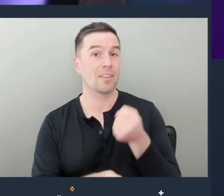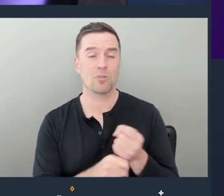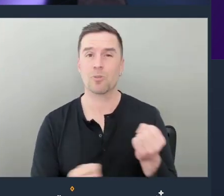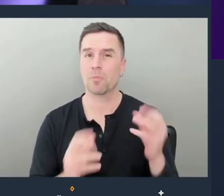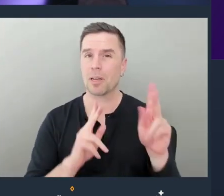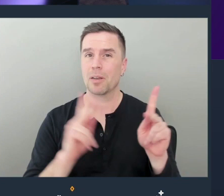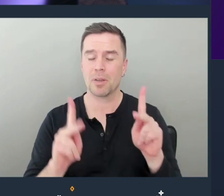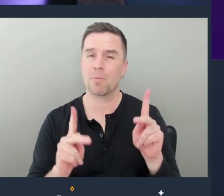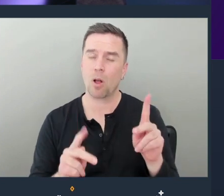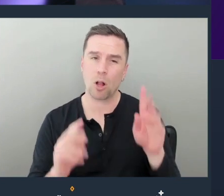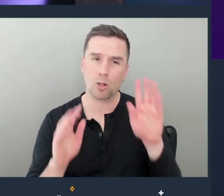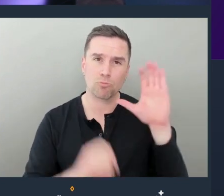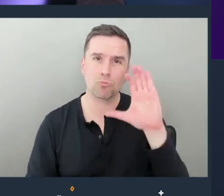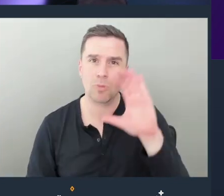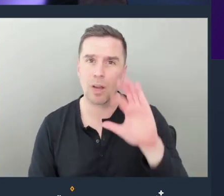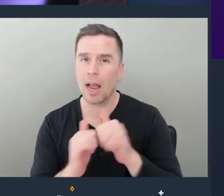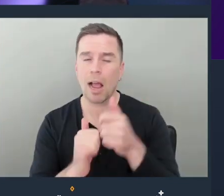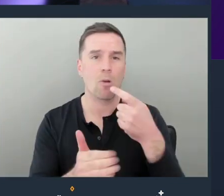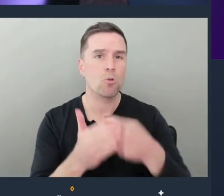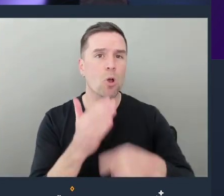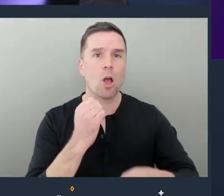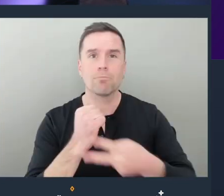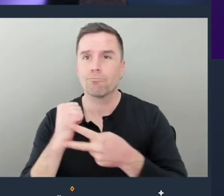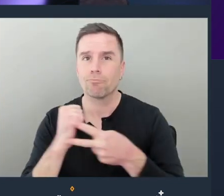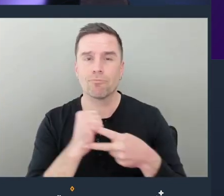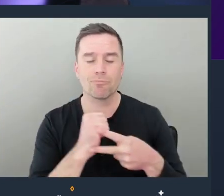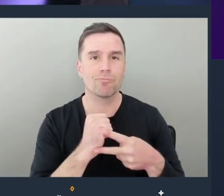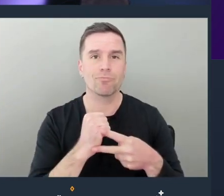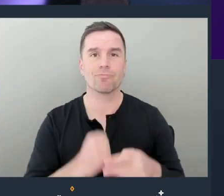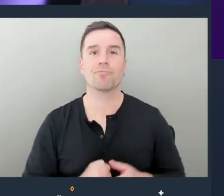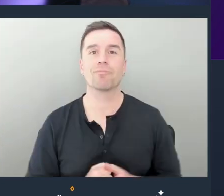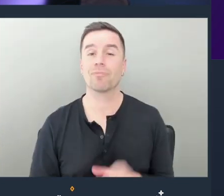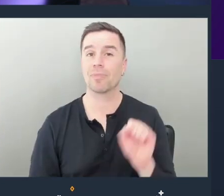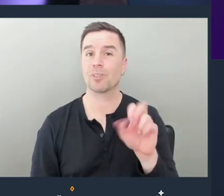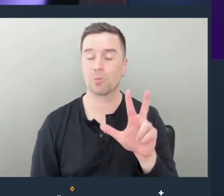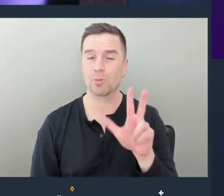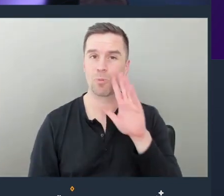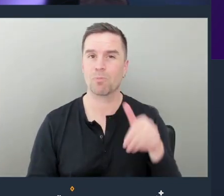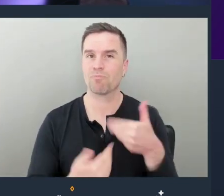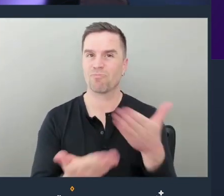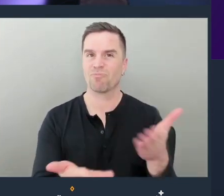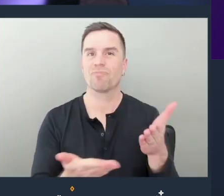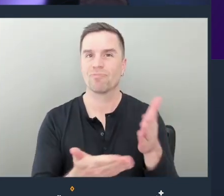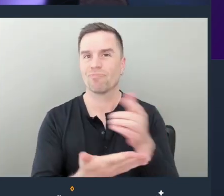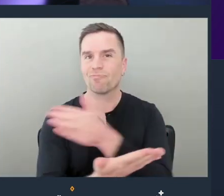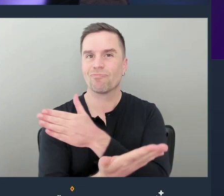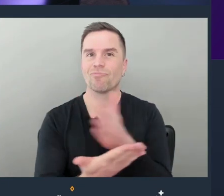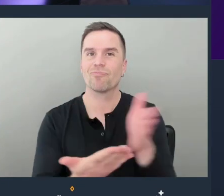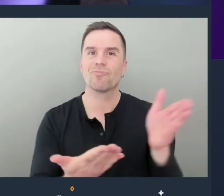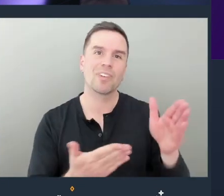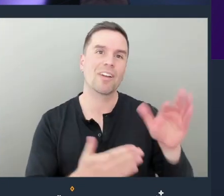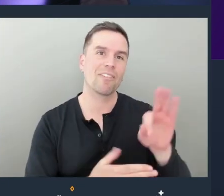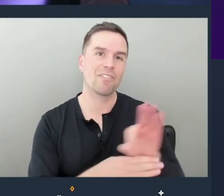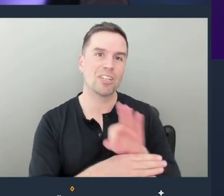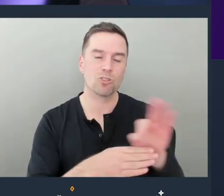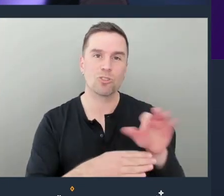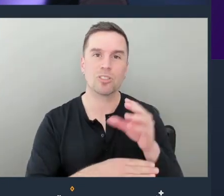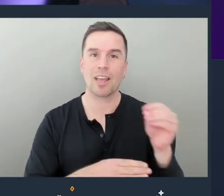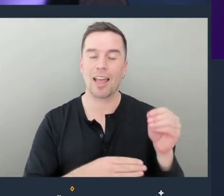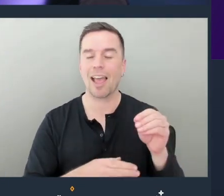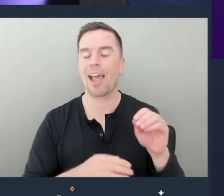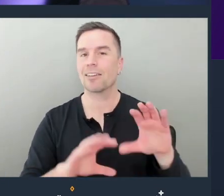optimize and really just make every penny count. S3 offers a range of features and storage classes, including lifecycle policies,